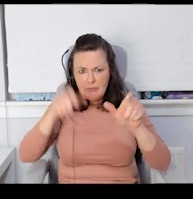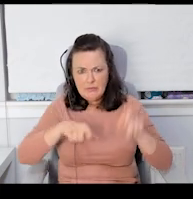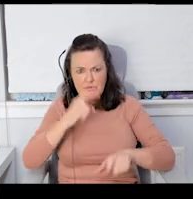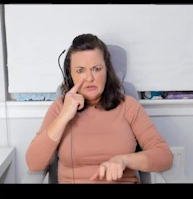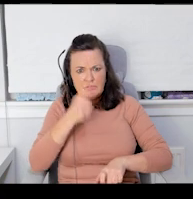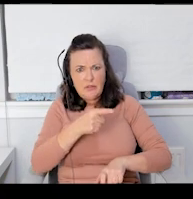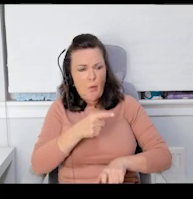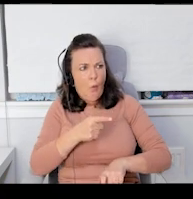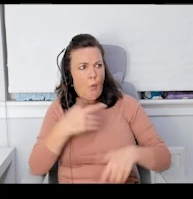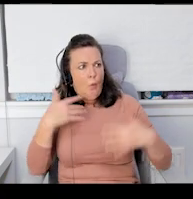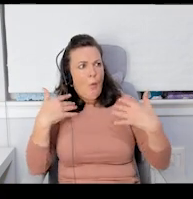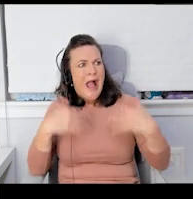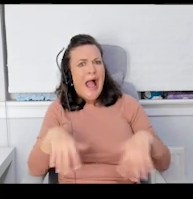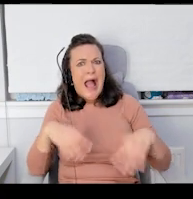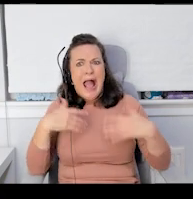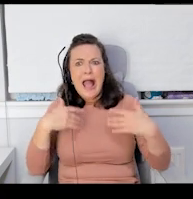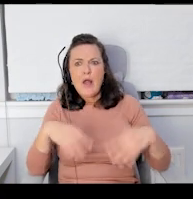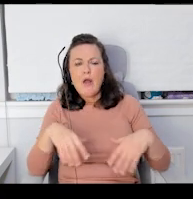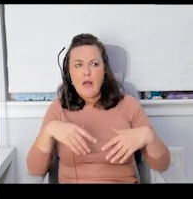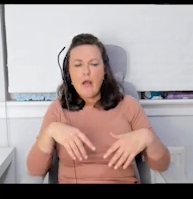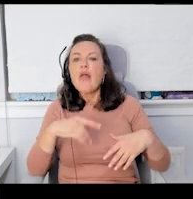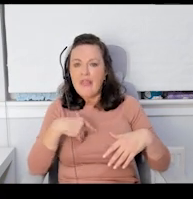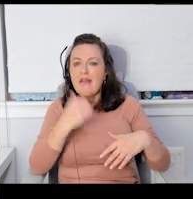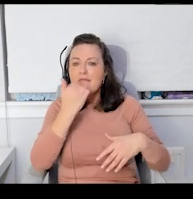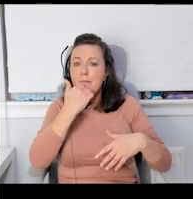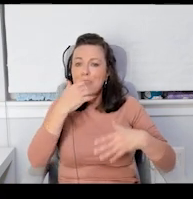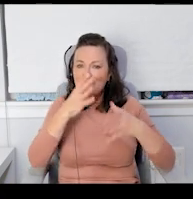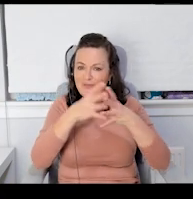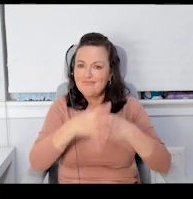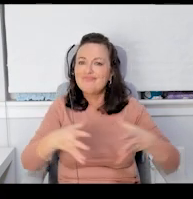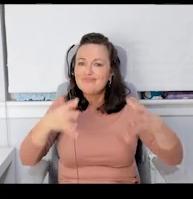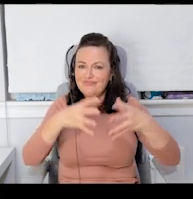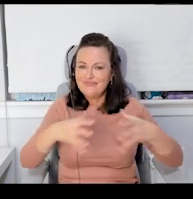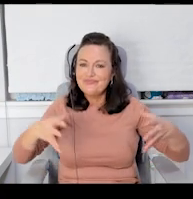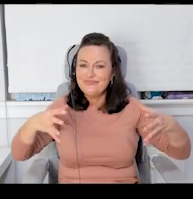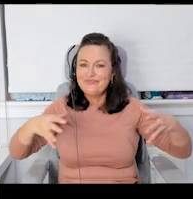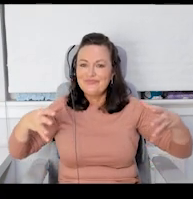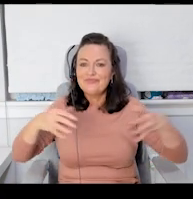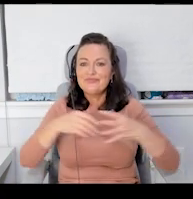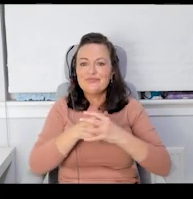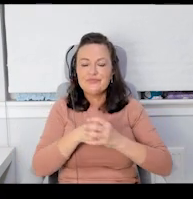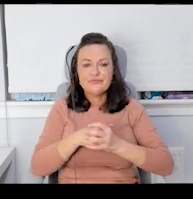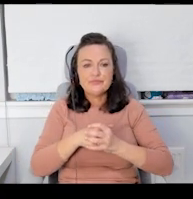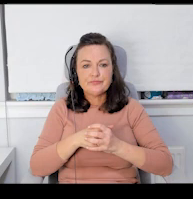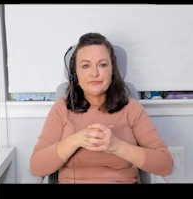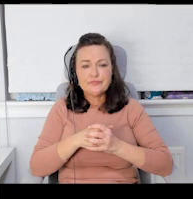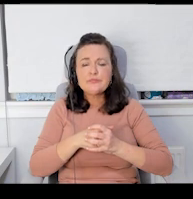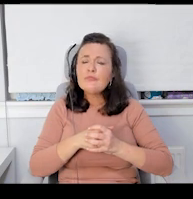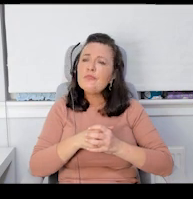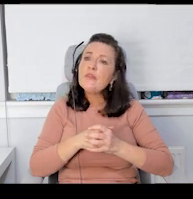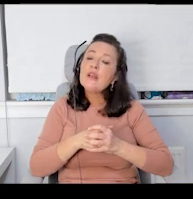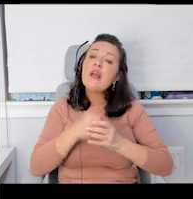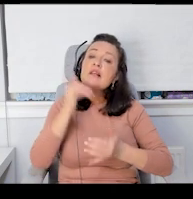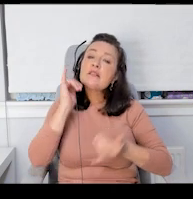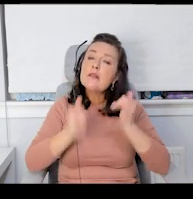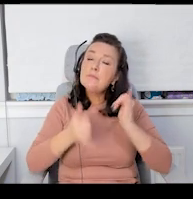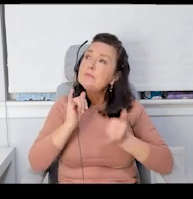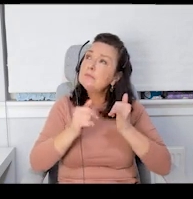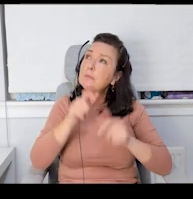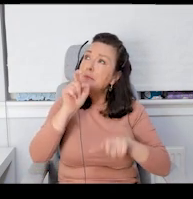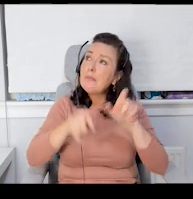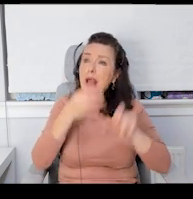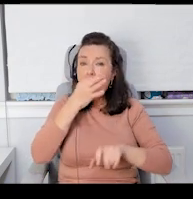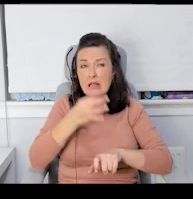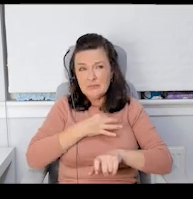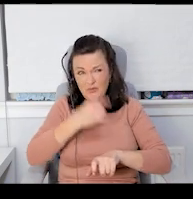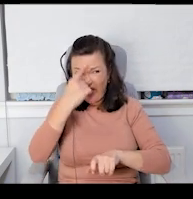people. And the biggest bit, I suppose, for all the conversations I've had around it is it right for young people? Is this a bit of learning that matters? And the answer, I think,